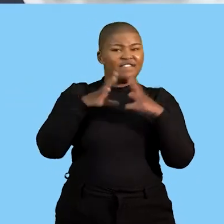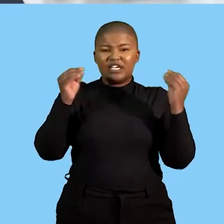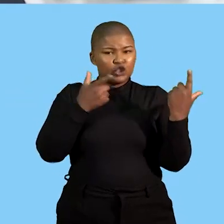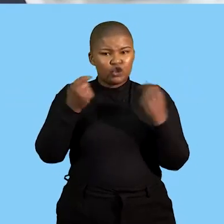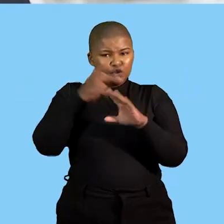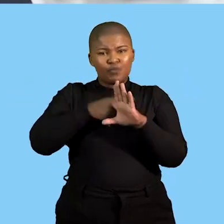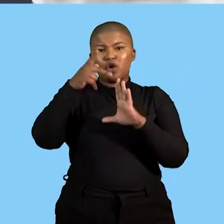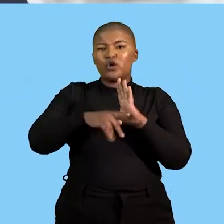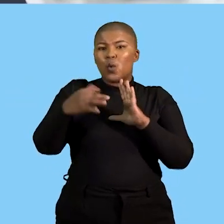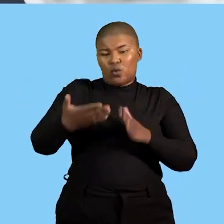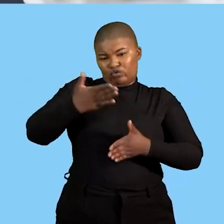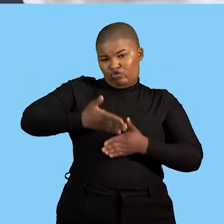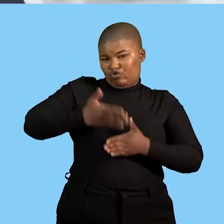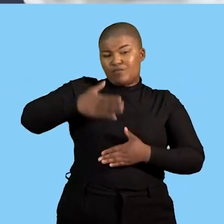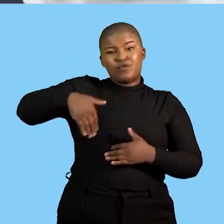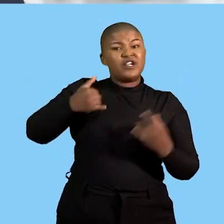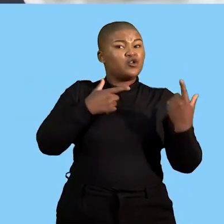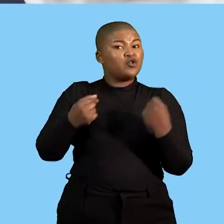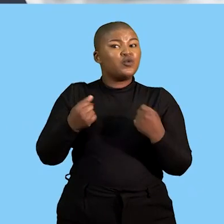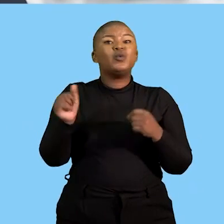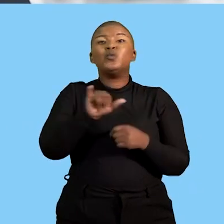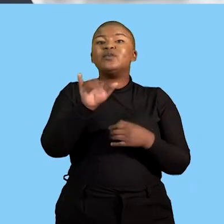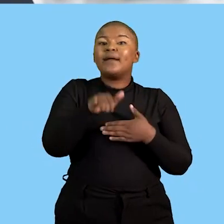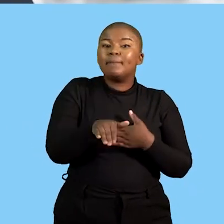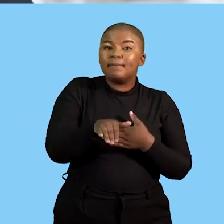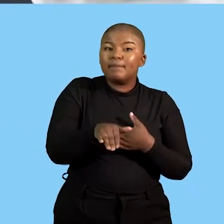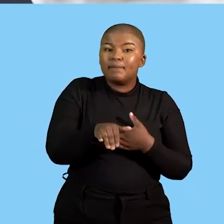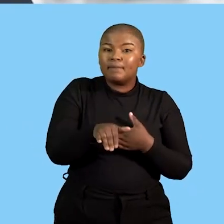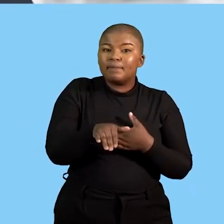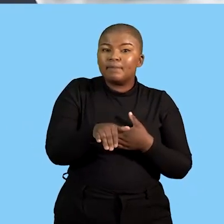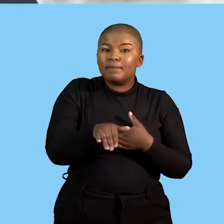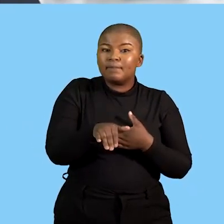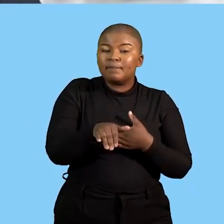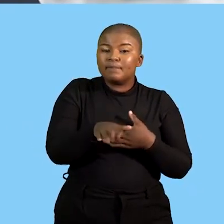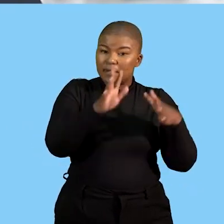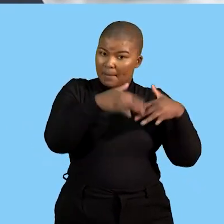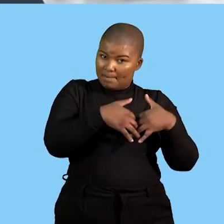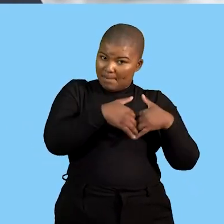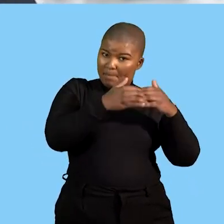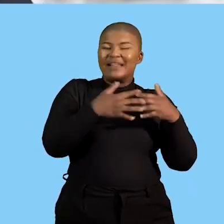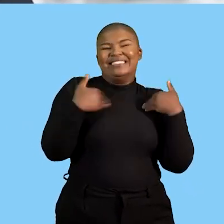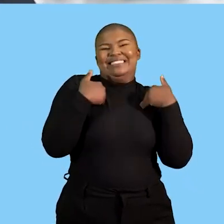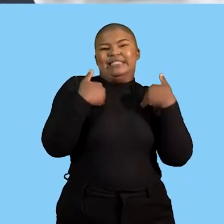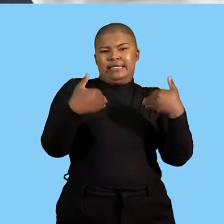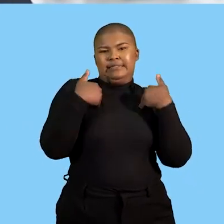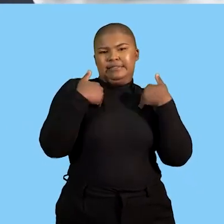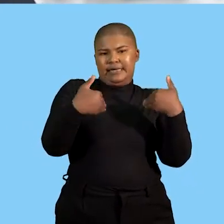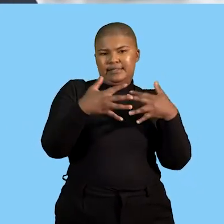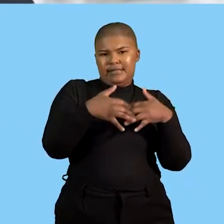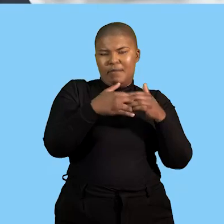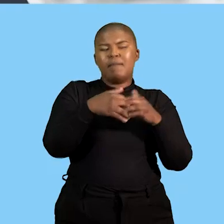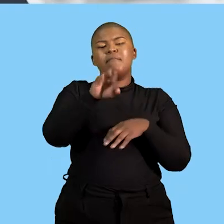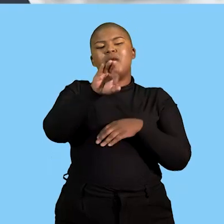this means this would be applicable to which stage? The stage we call forming. At the beginning, that is where you would be